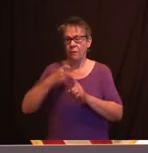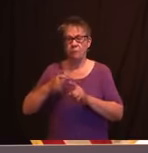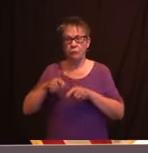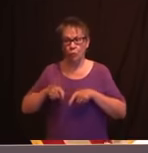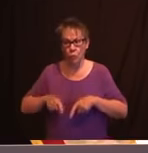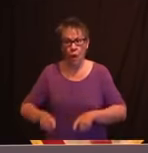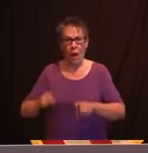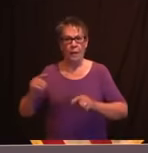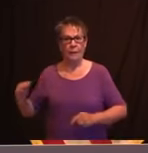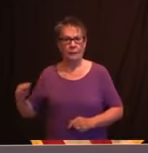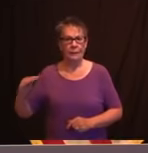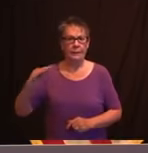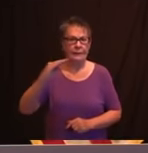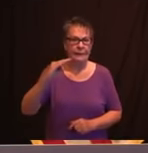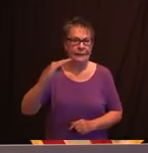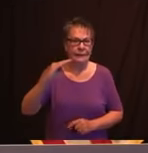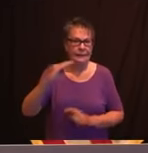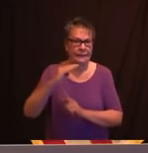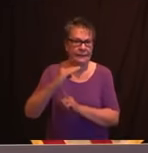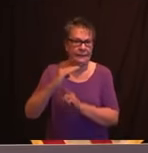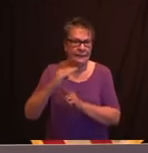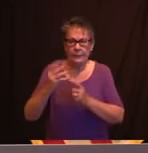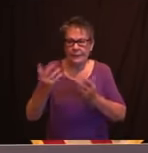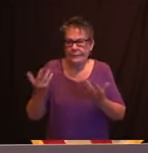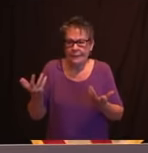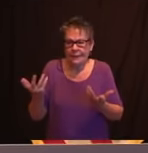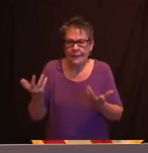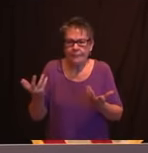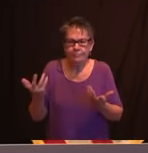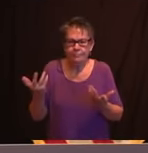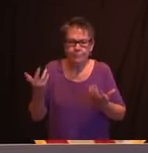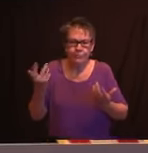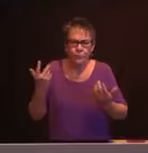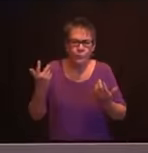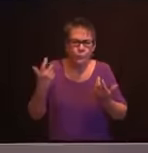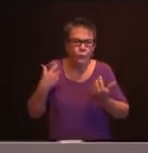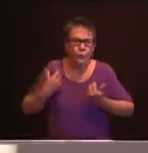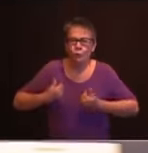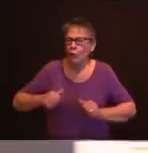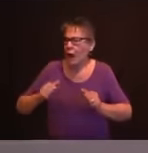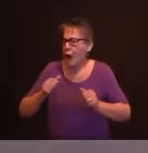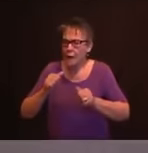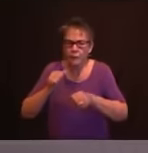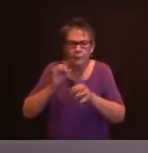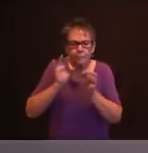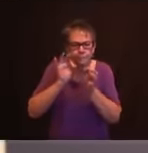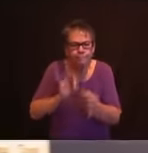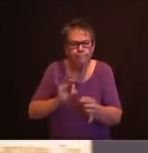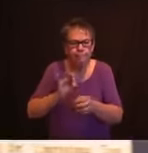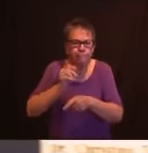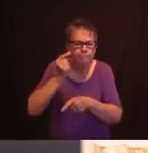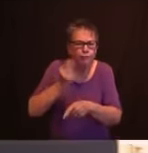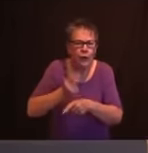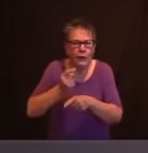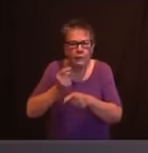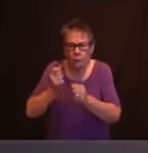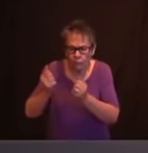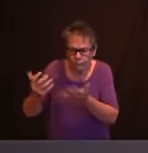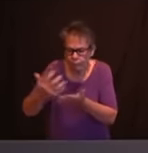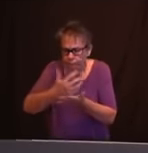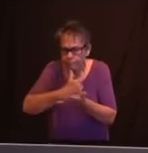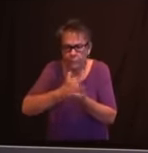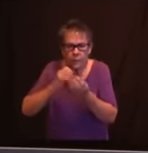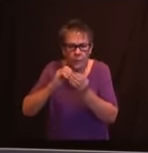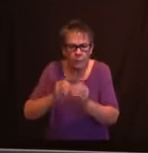I'll now turn things over, however, to the record. Tina, anything you want to add to that? Yeah, would agree with the governor that the